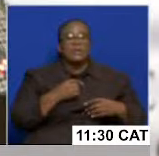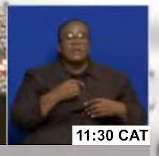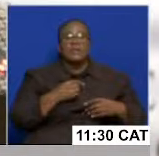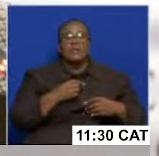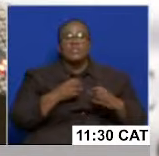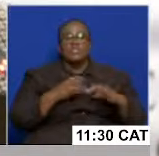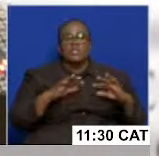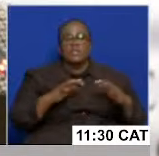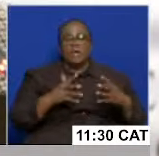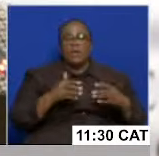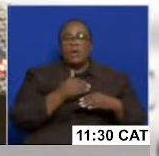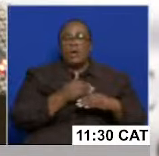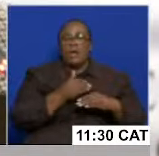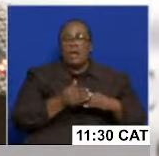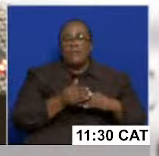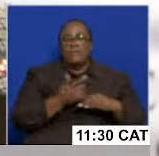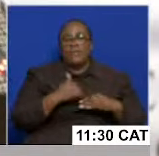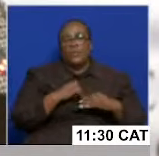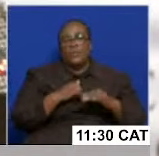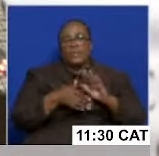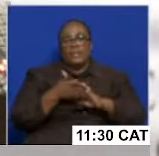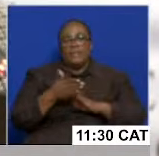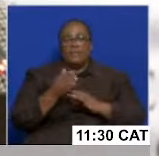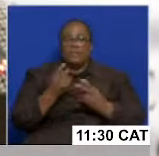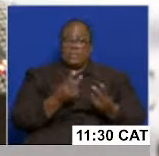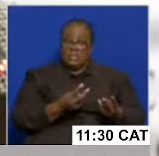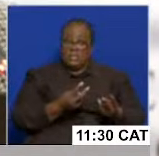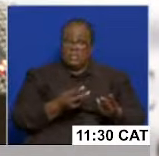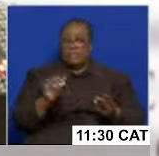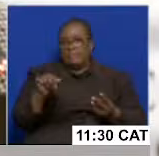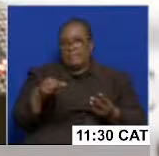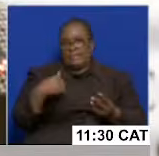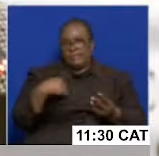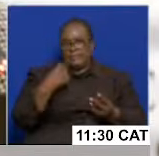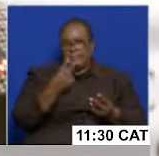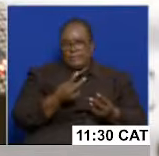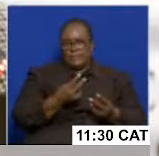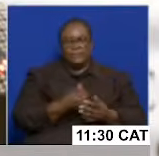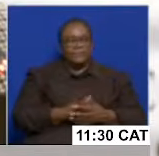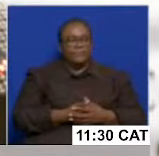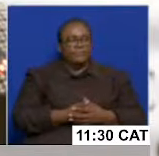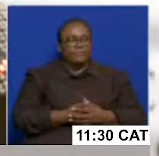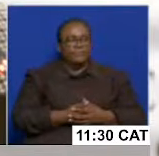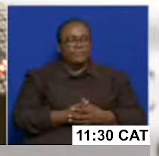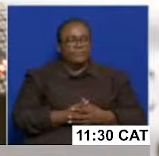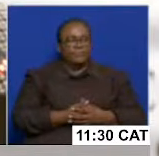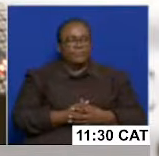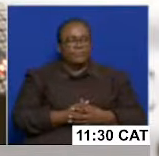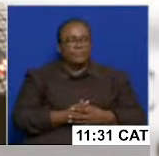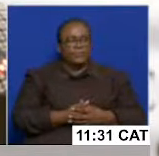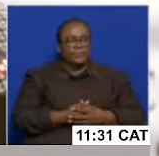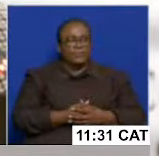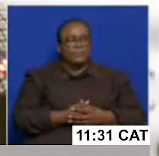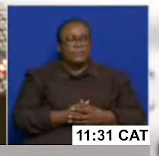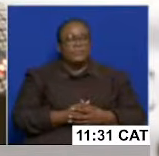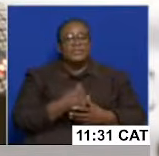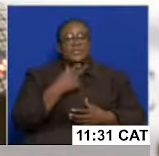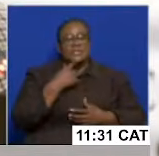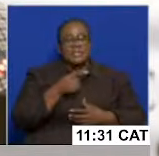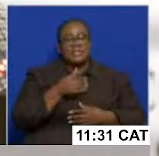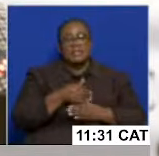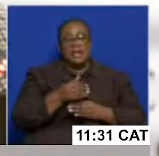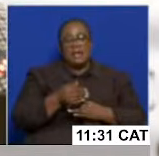that? Yes, I do. Right. That second last sentence says, "After a while, we left with the